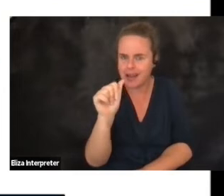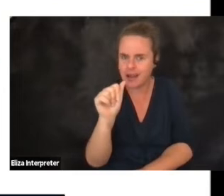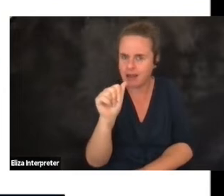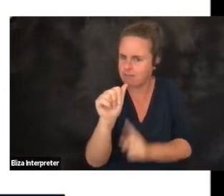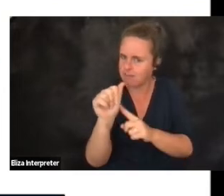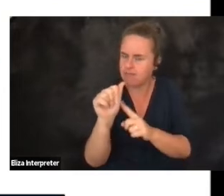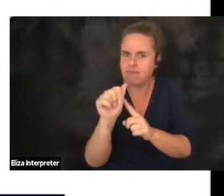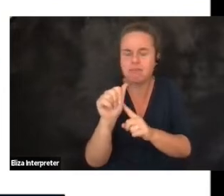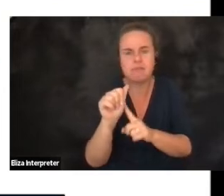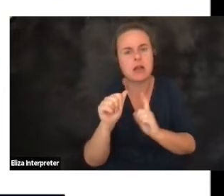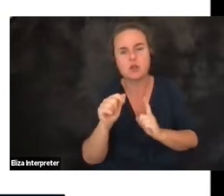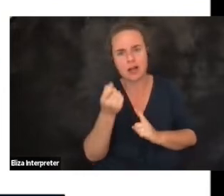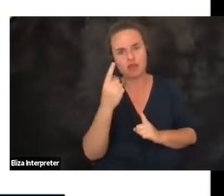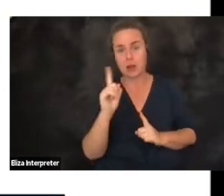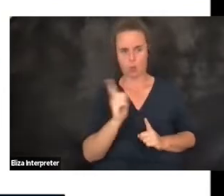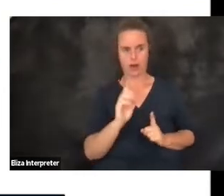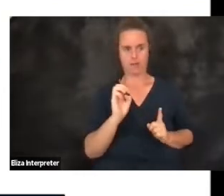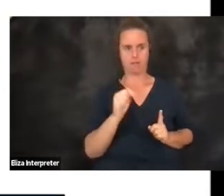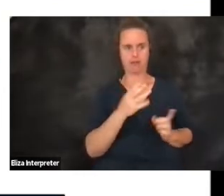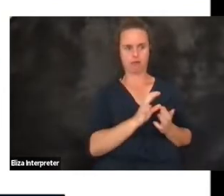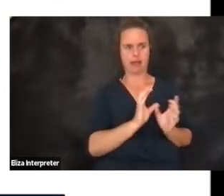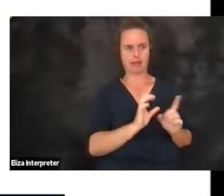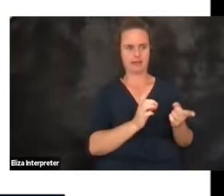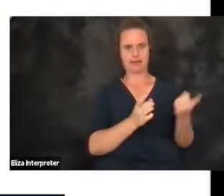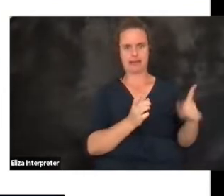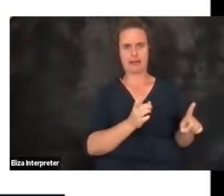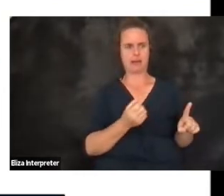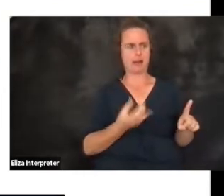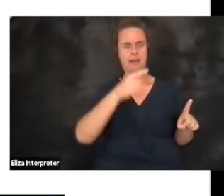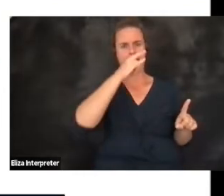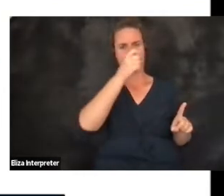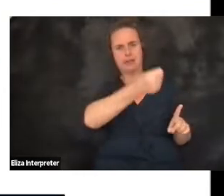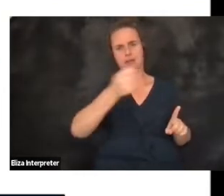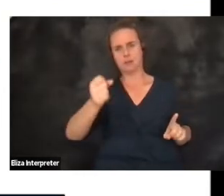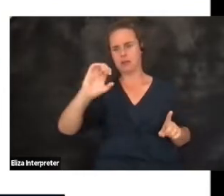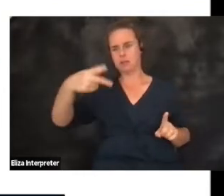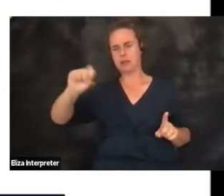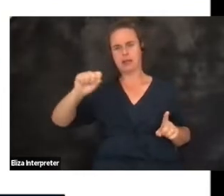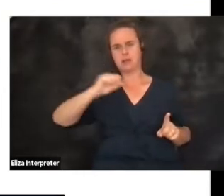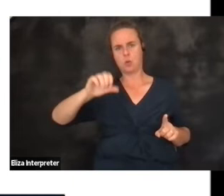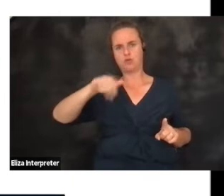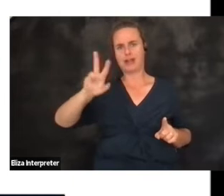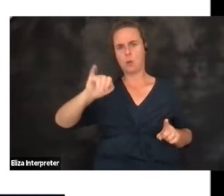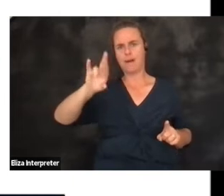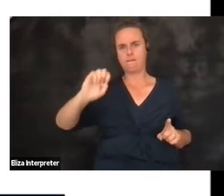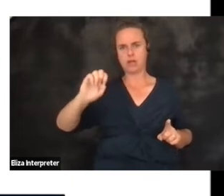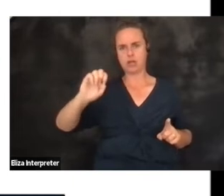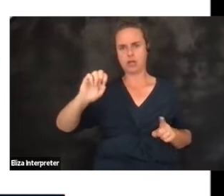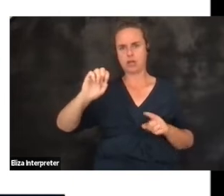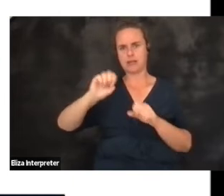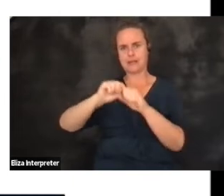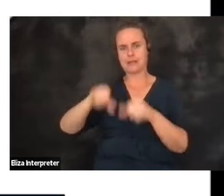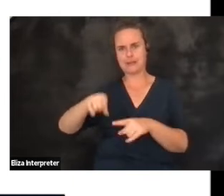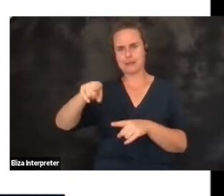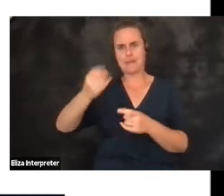to understand where the meth crises were, how many kids were entering into the child welfare system. Were